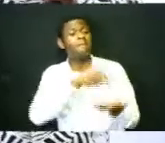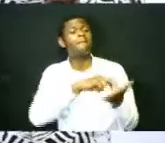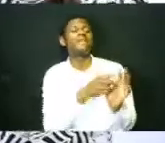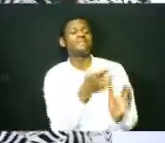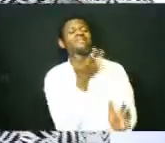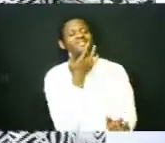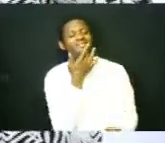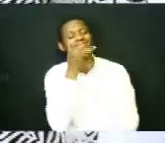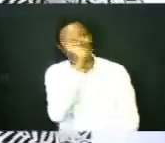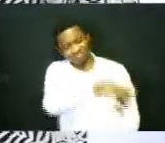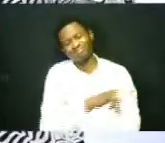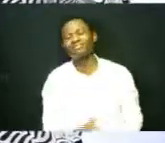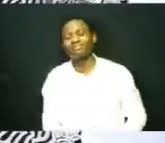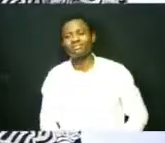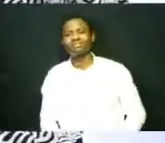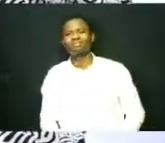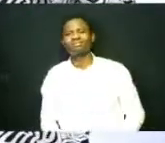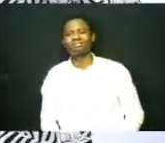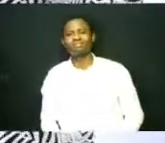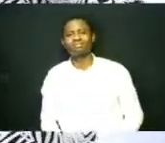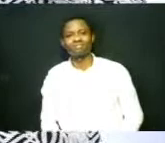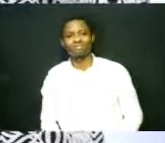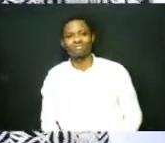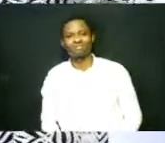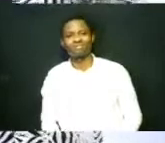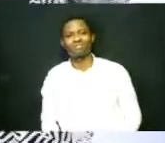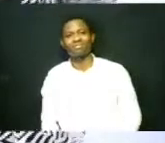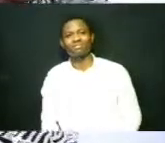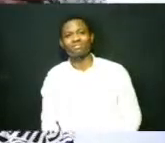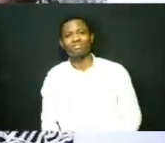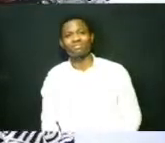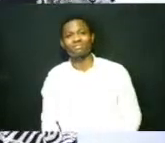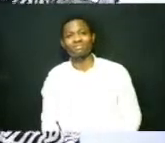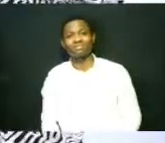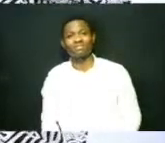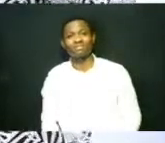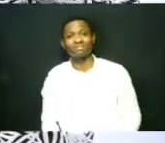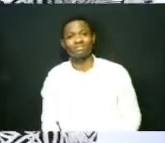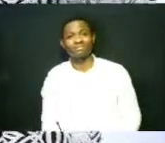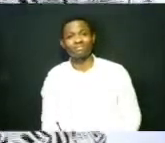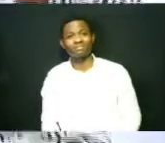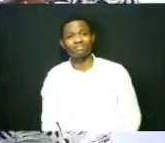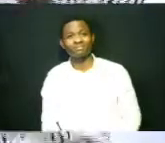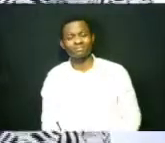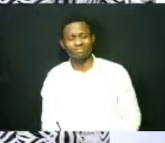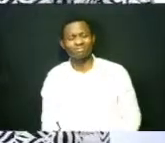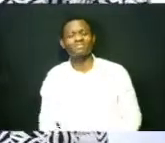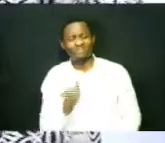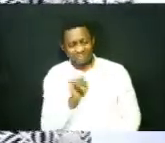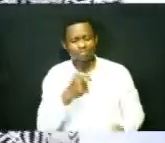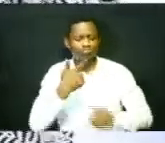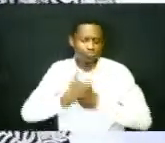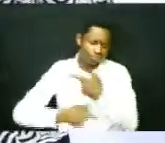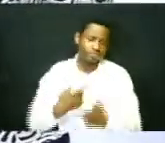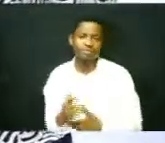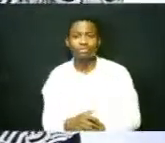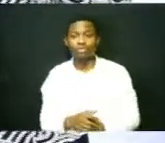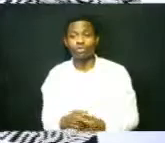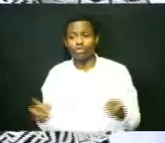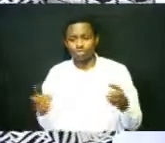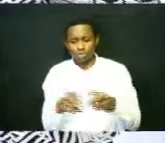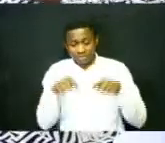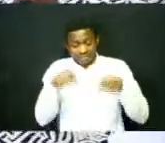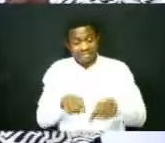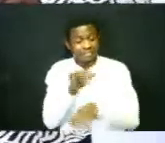ene egusa ne se ah na o ma ni nyina ni ene o ka se ba ku bi o ono kra de oni ha e yadom ene dom no. So this evening,